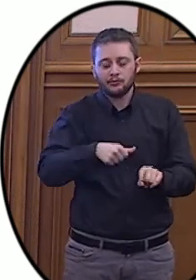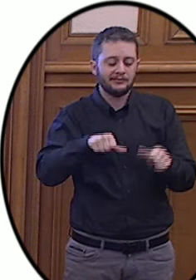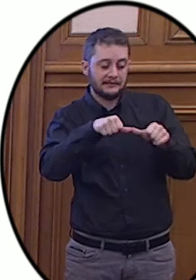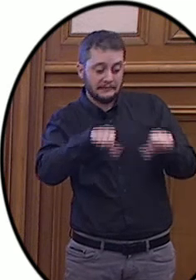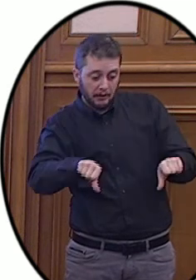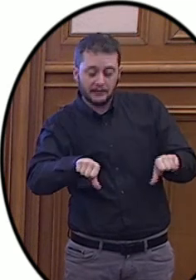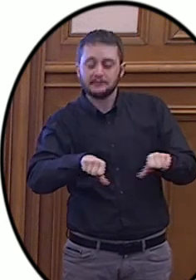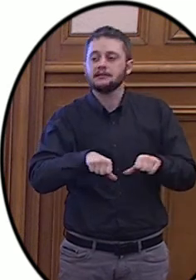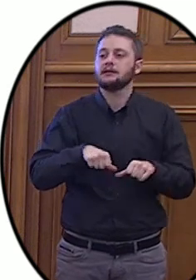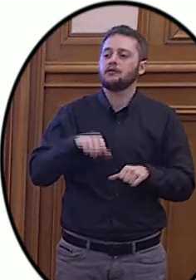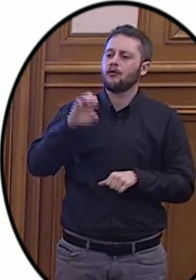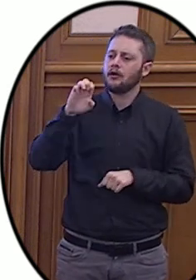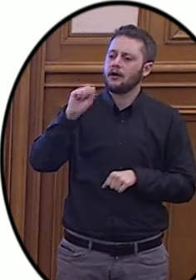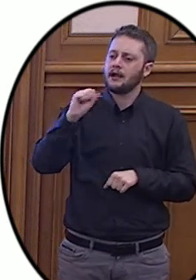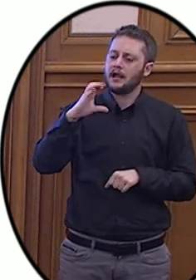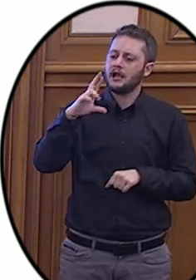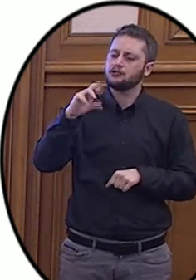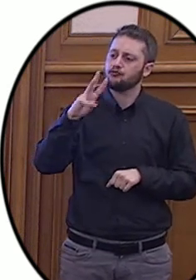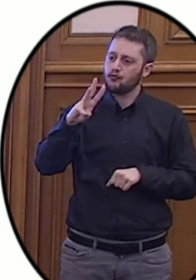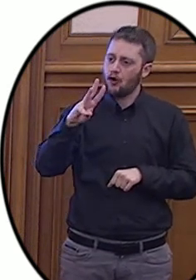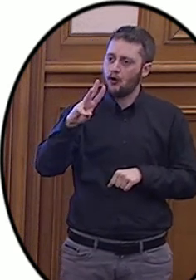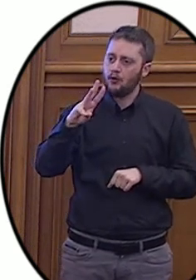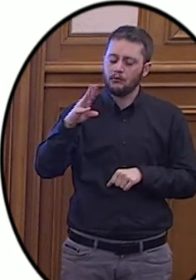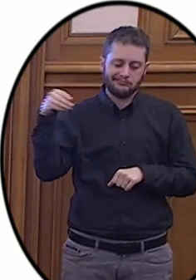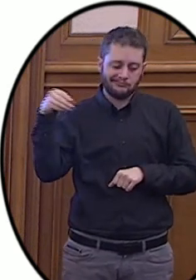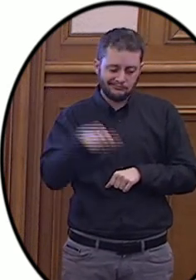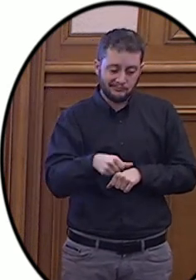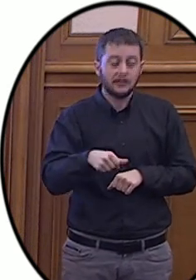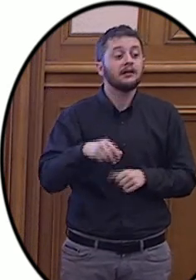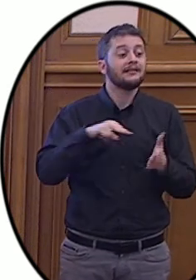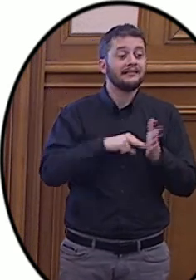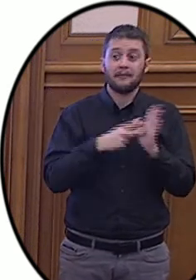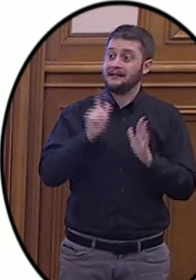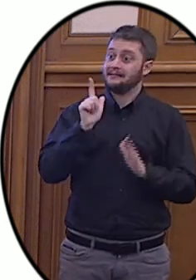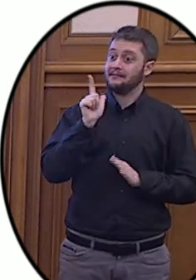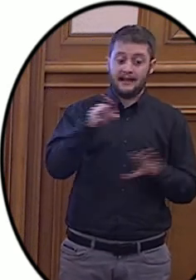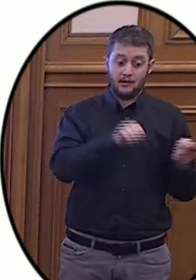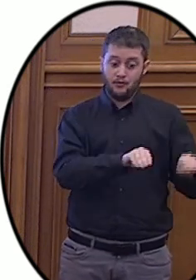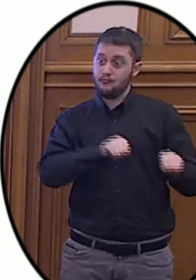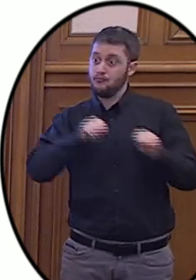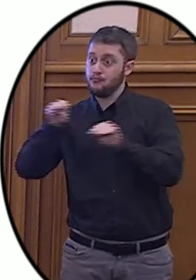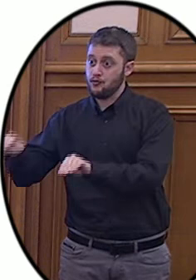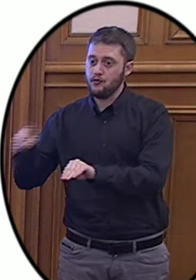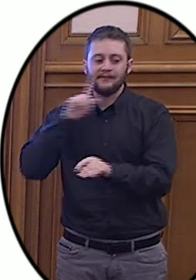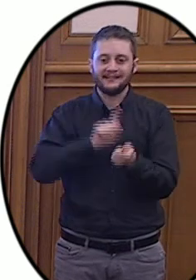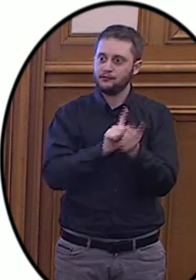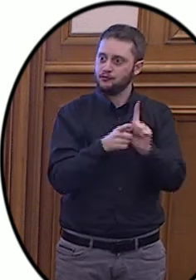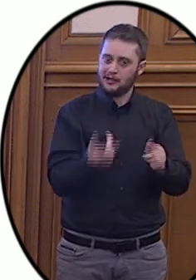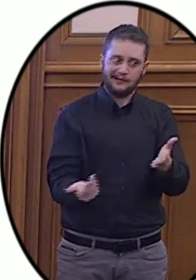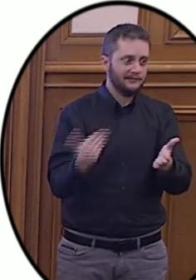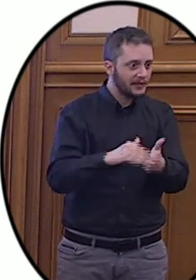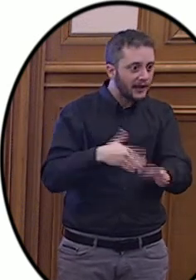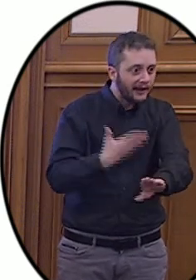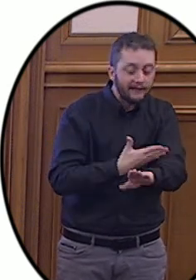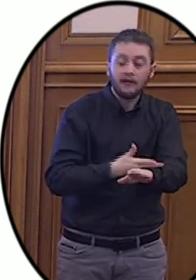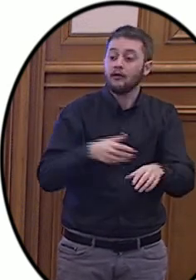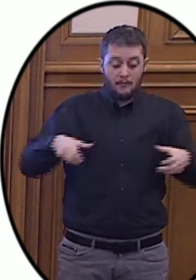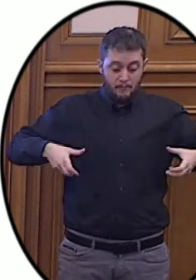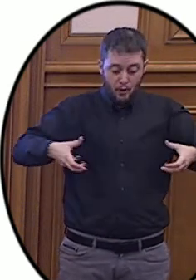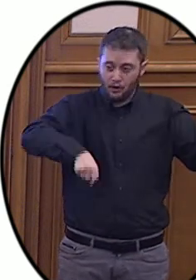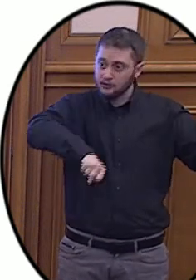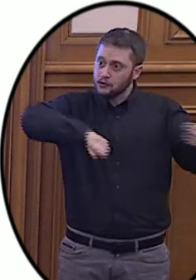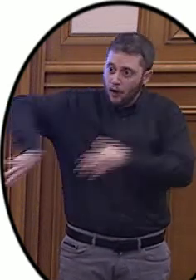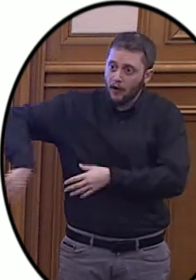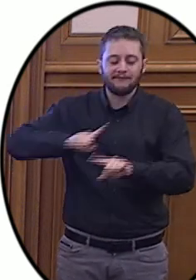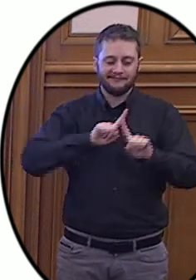escrow to provide for removal of the accommodation if it is something that might need to be